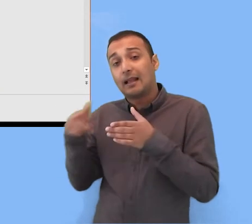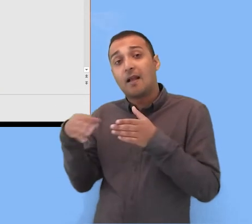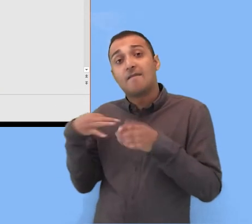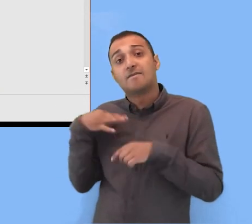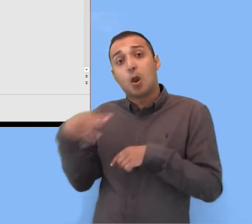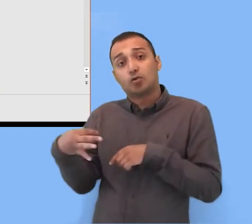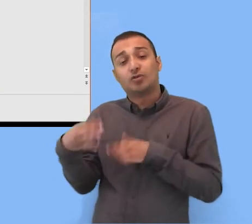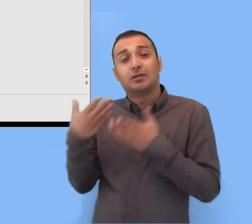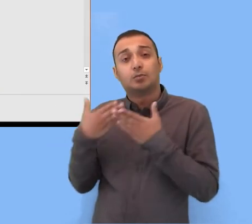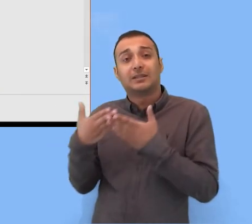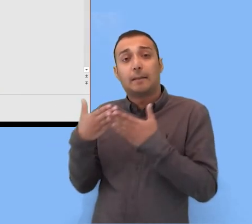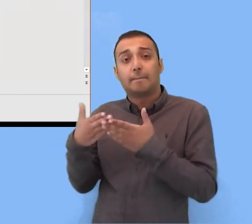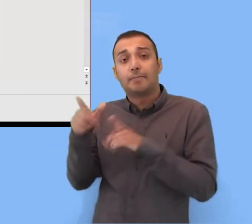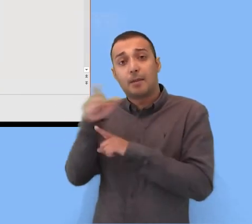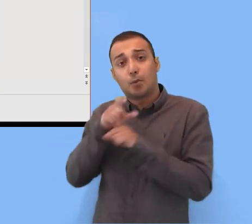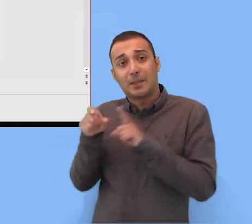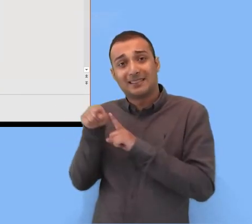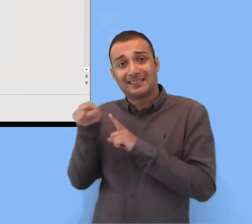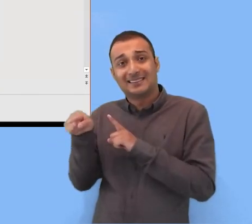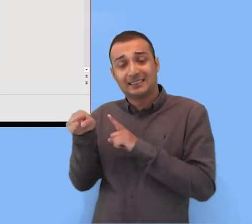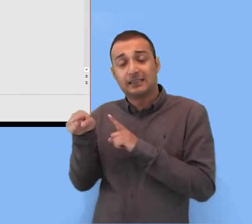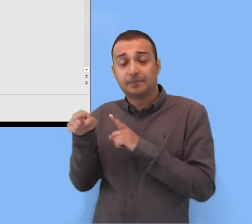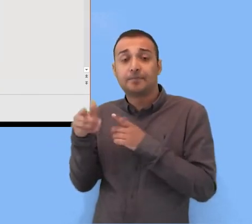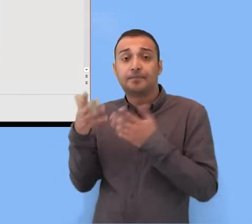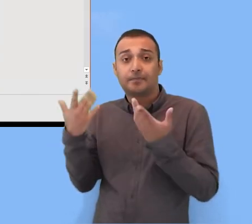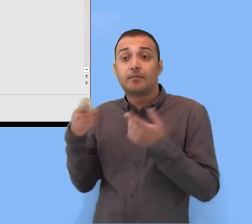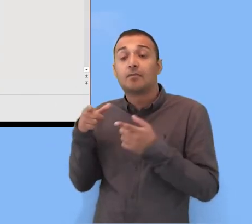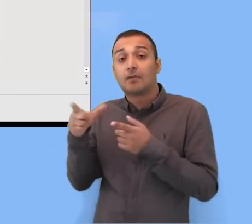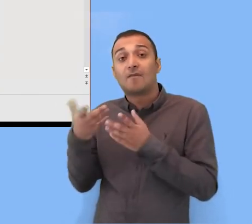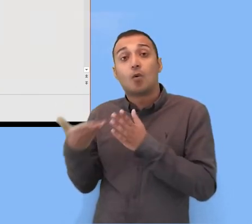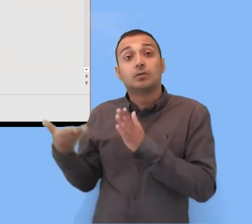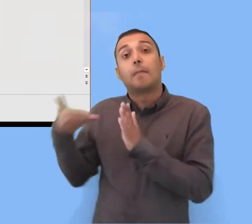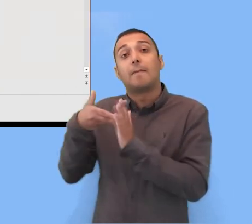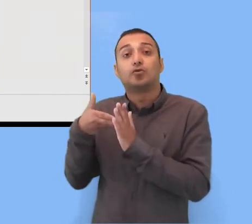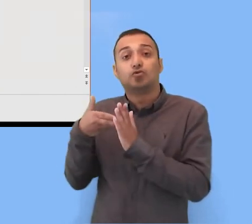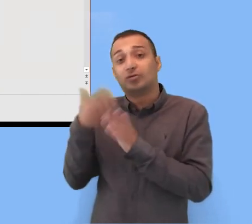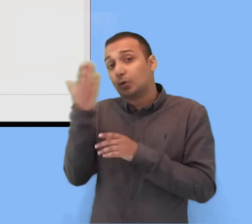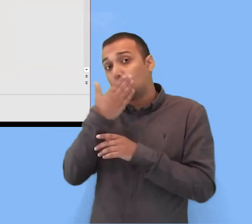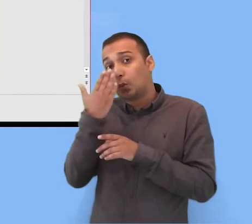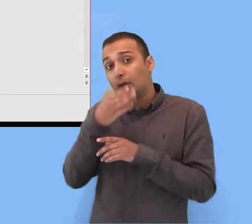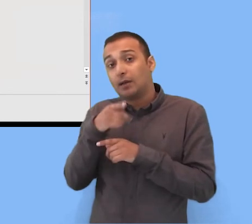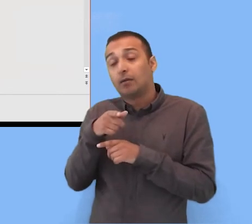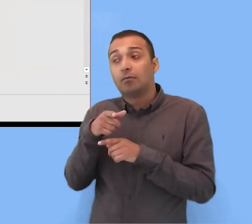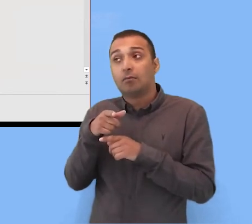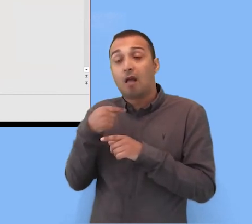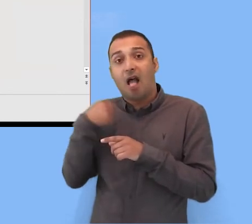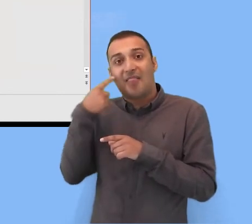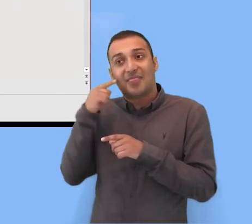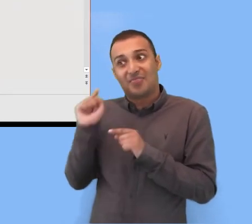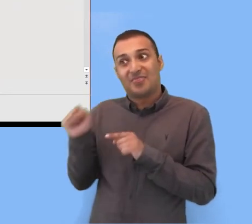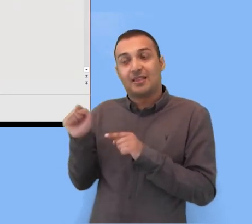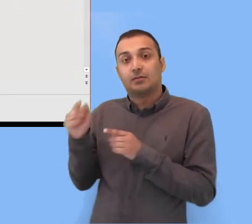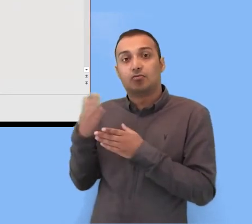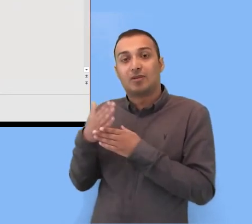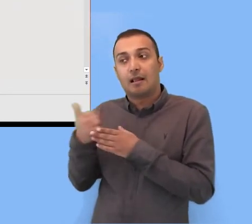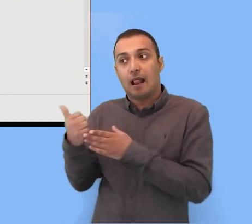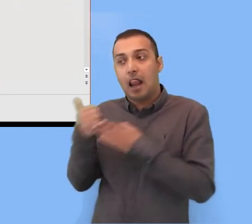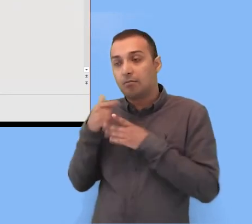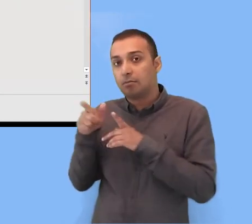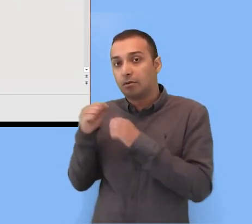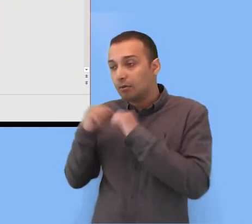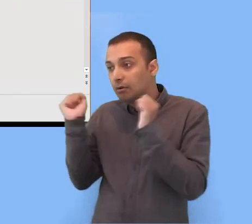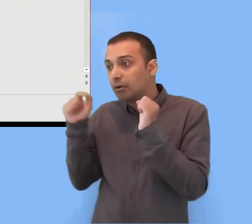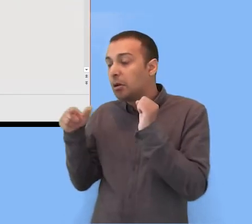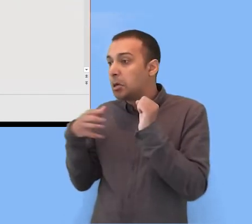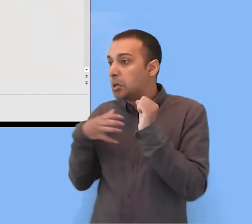supplementary schooling. And that's given me more than the normal amount of insight into parents'